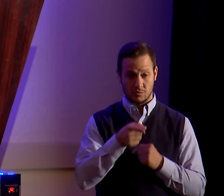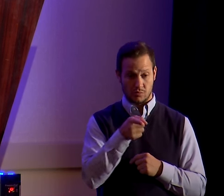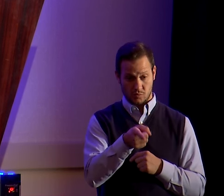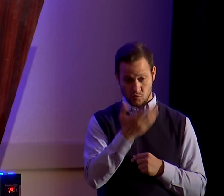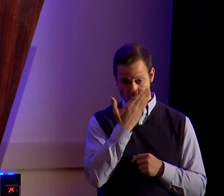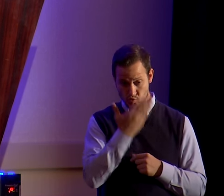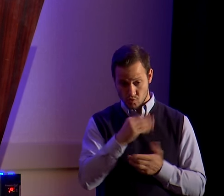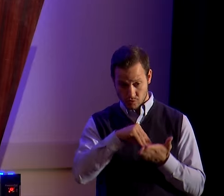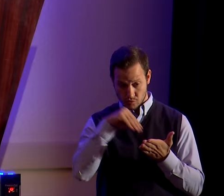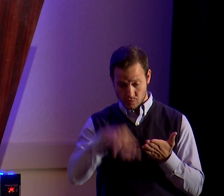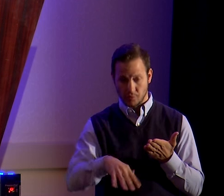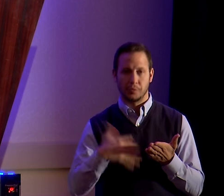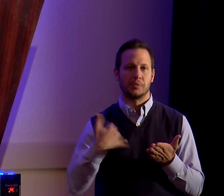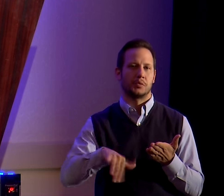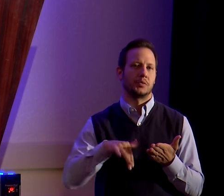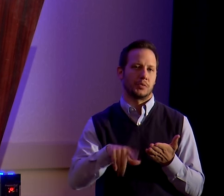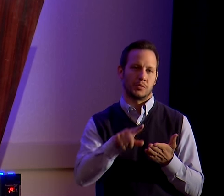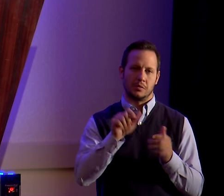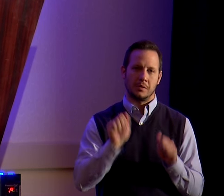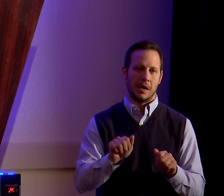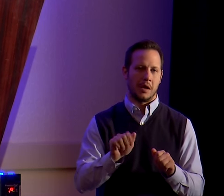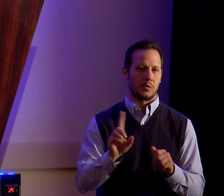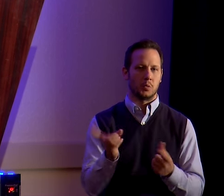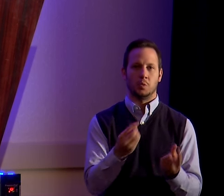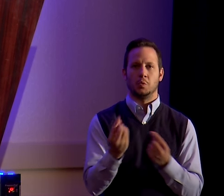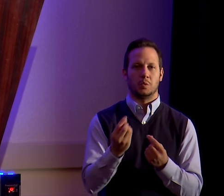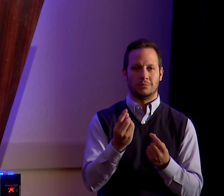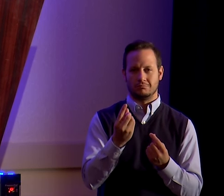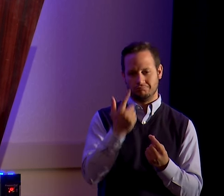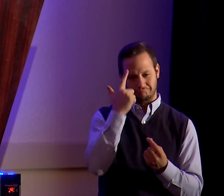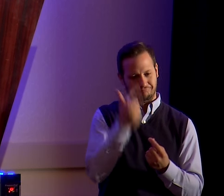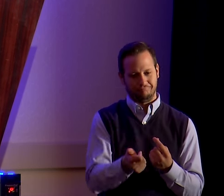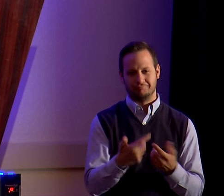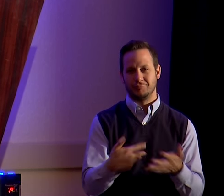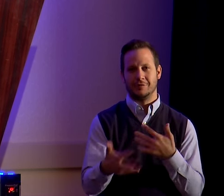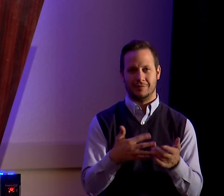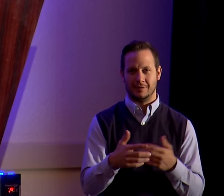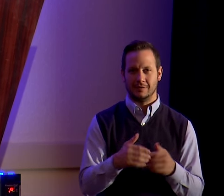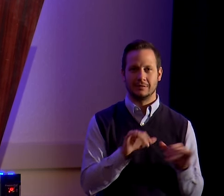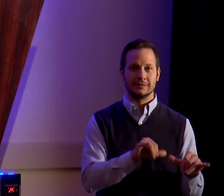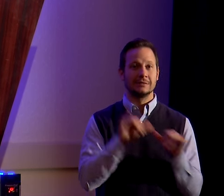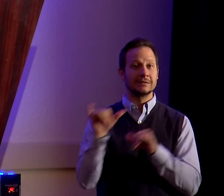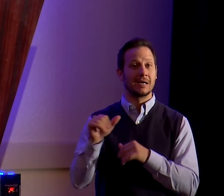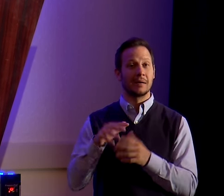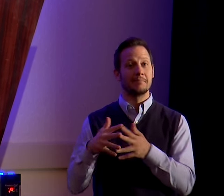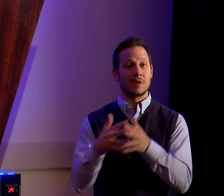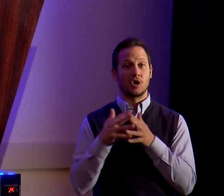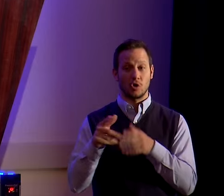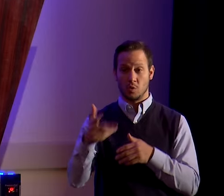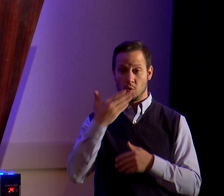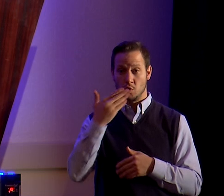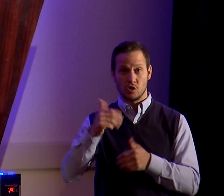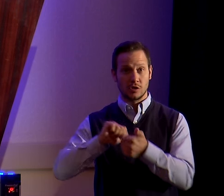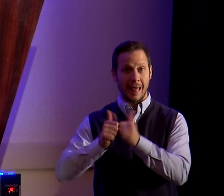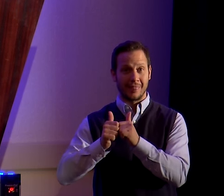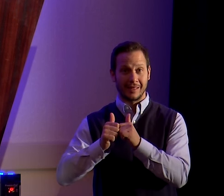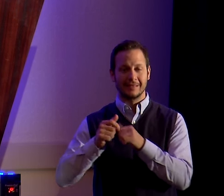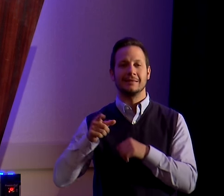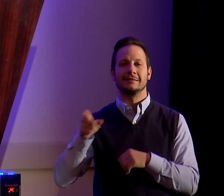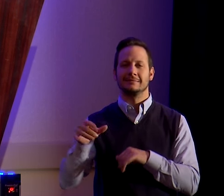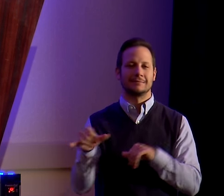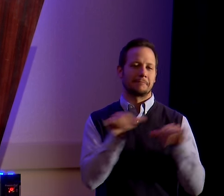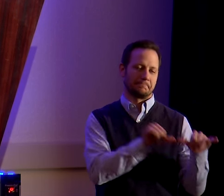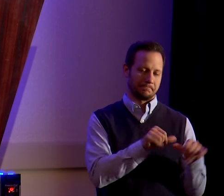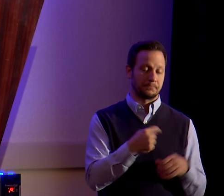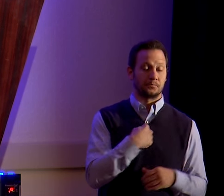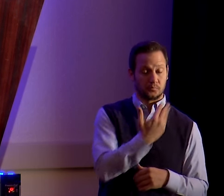student, right, you can get away with a lot. Just in America, if you're a good athlete, you get away with a lot. Because I was a good